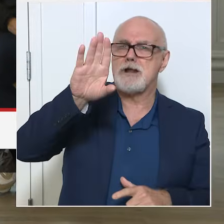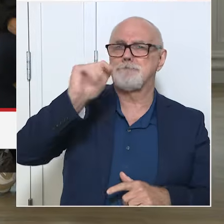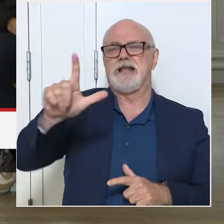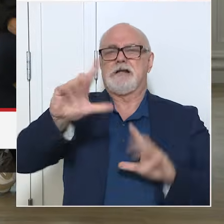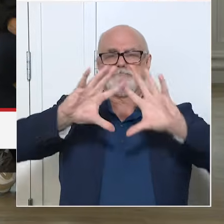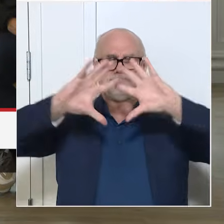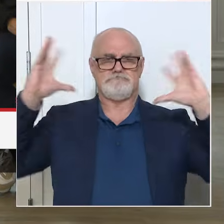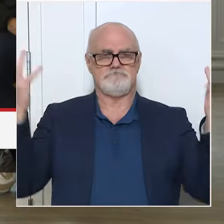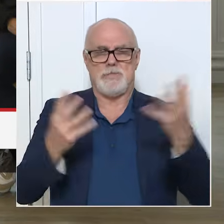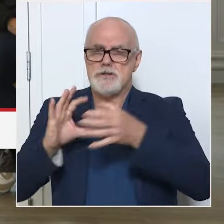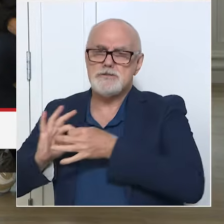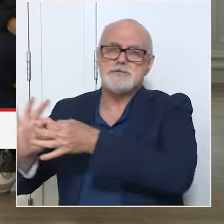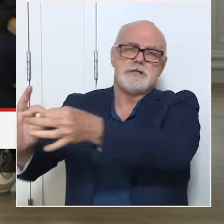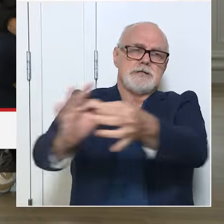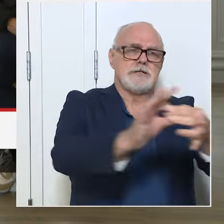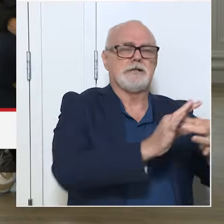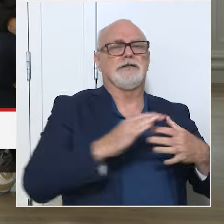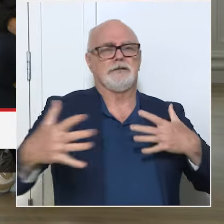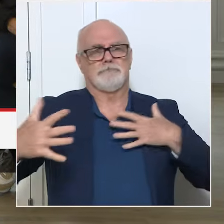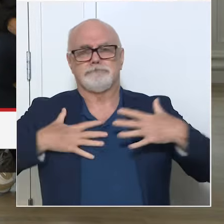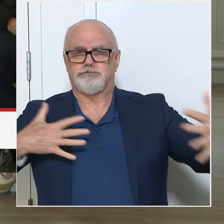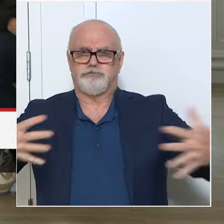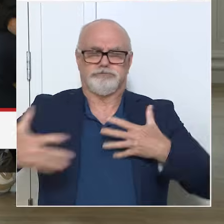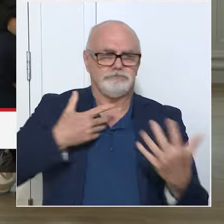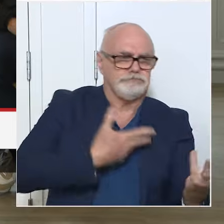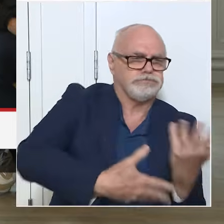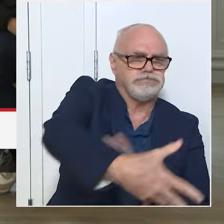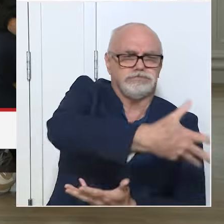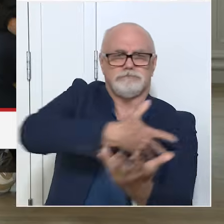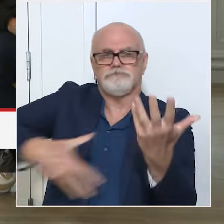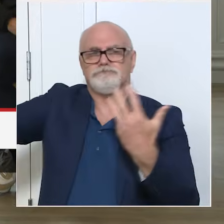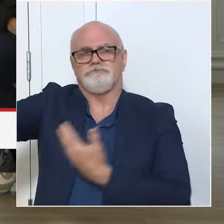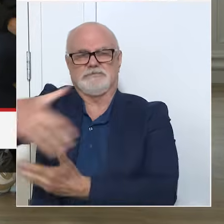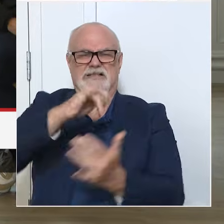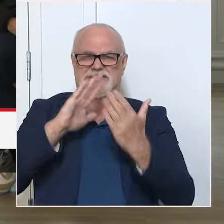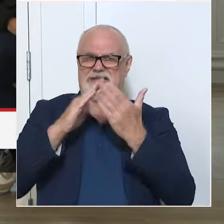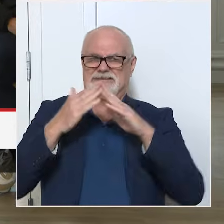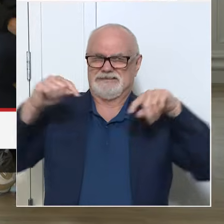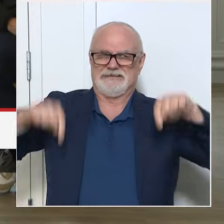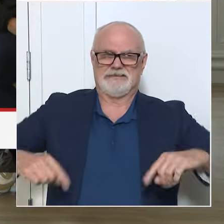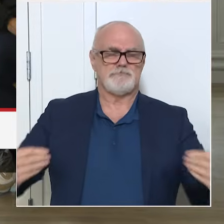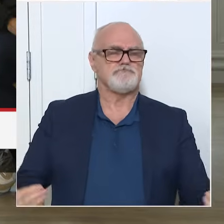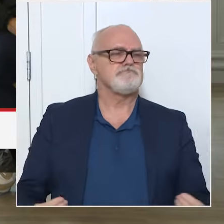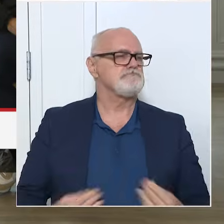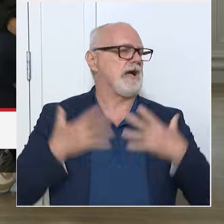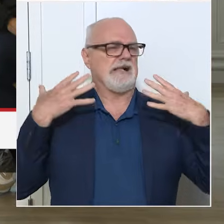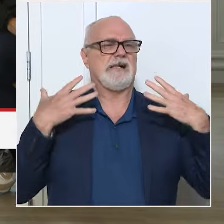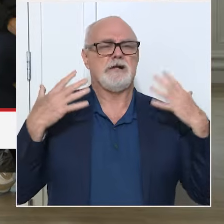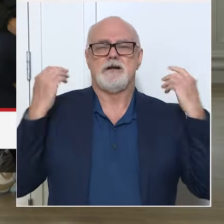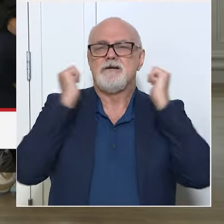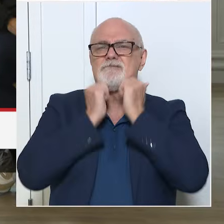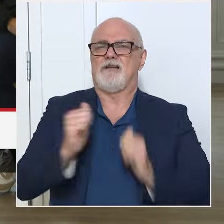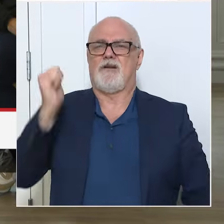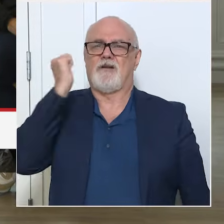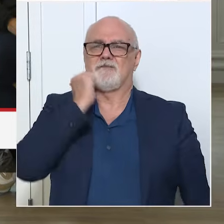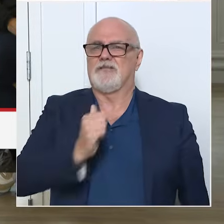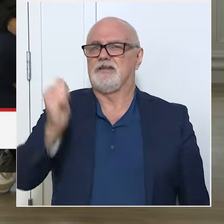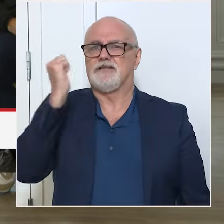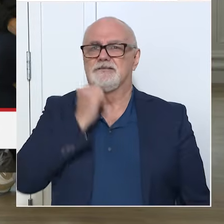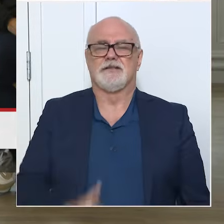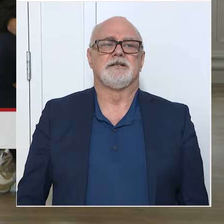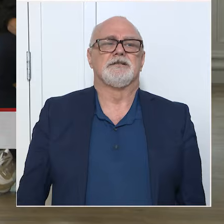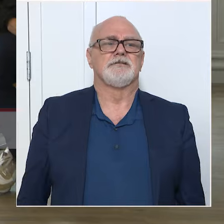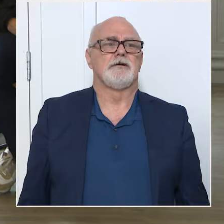And the vibrancy of this city inspires me every single day. To other